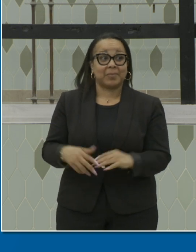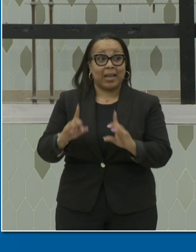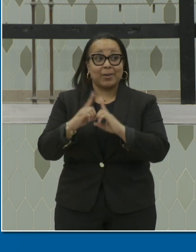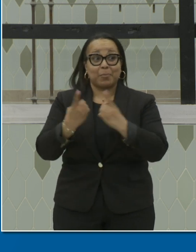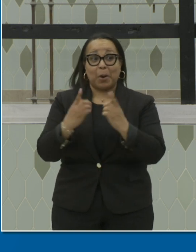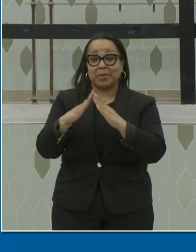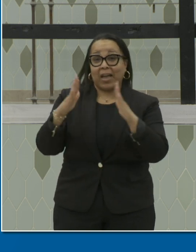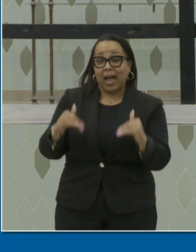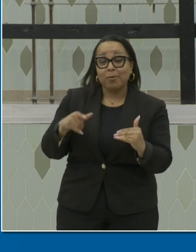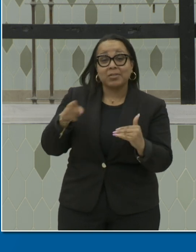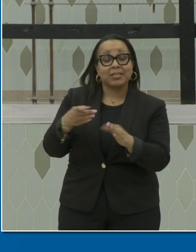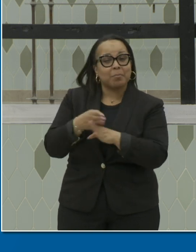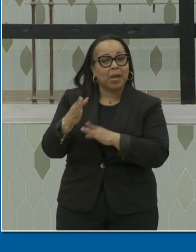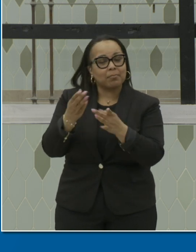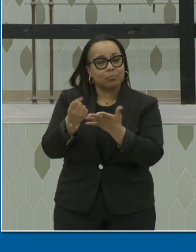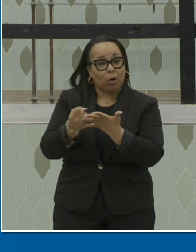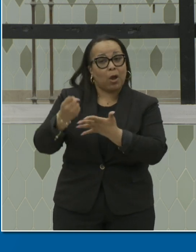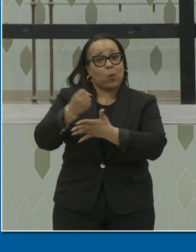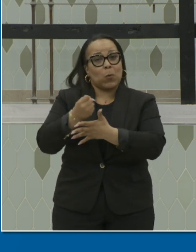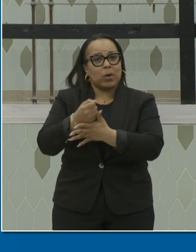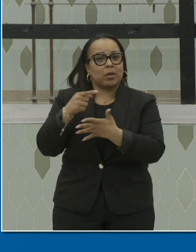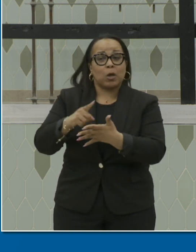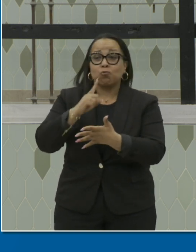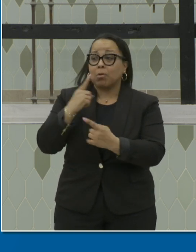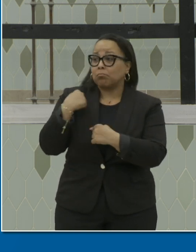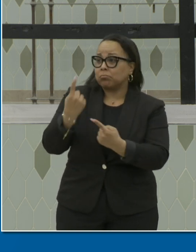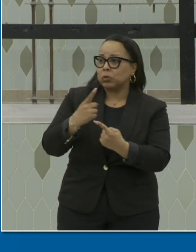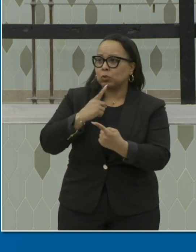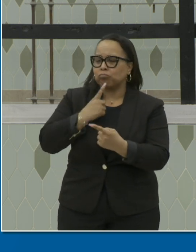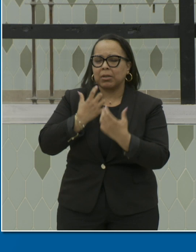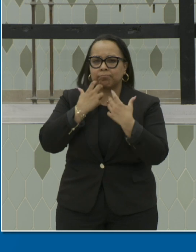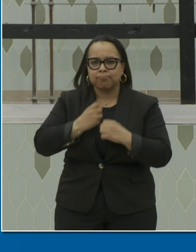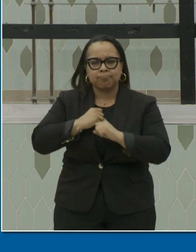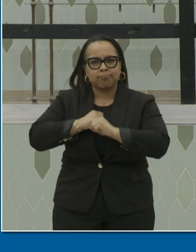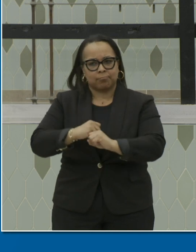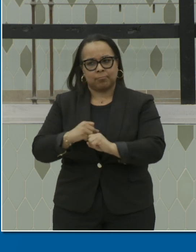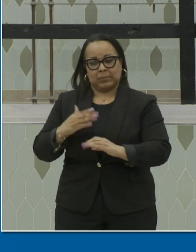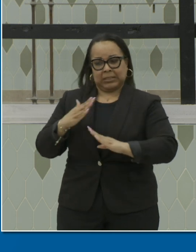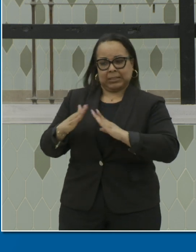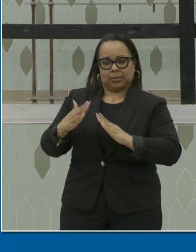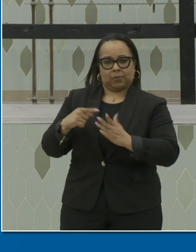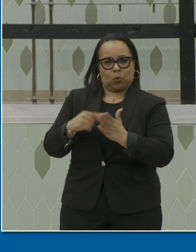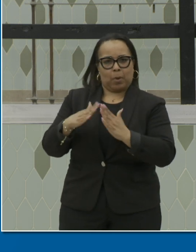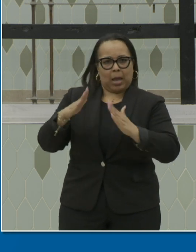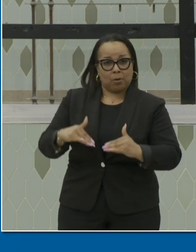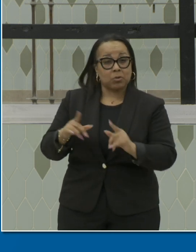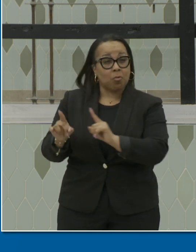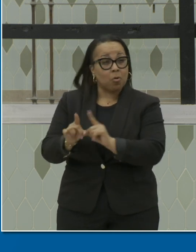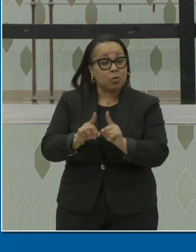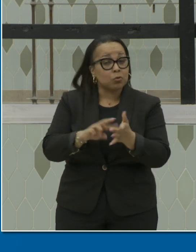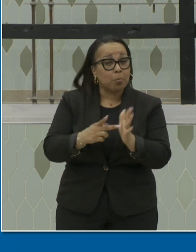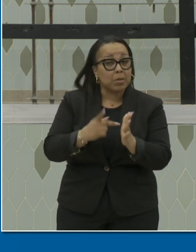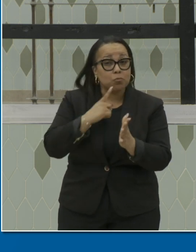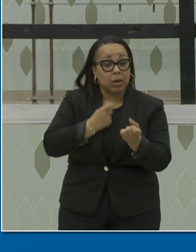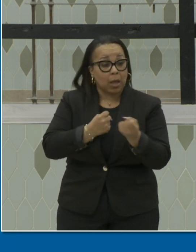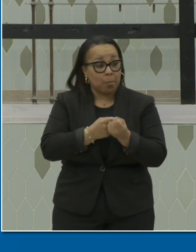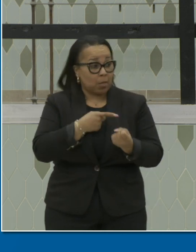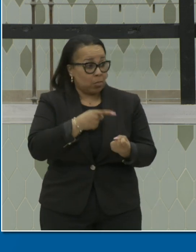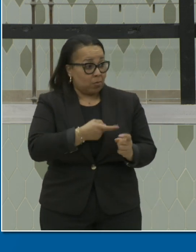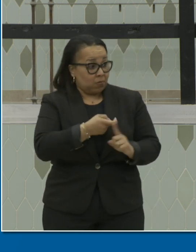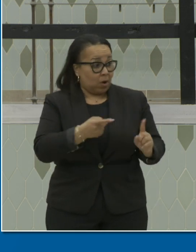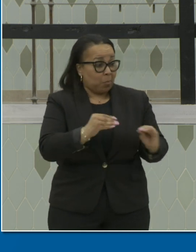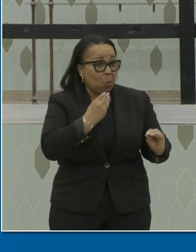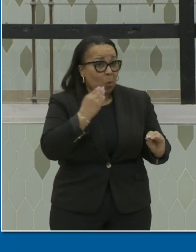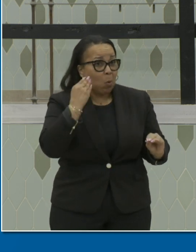The Department of Housing's main priority and mission has long been to safeguard the city's affordable housing stock, and this also means helping folks move